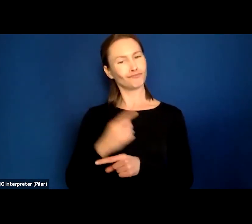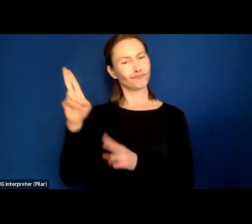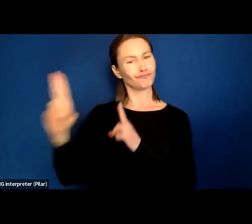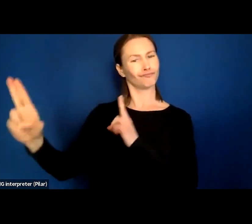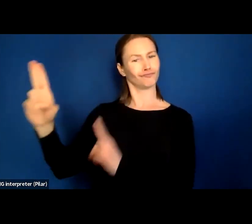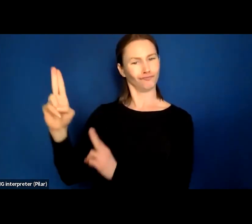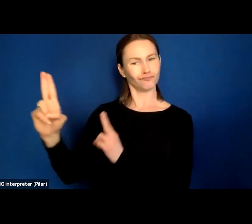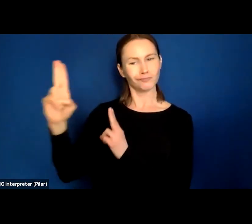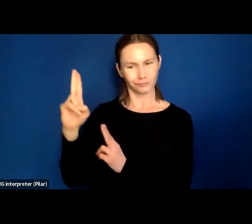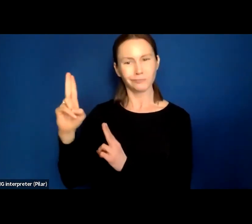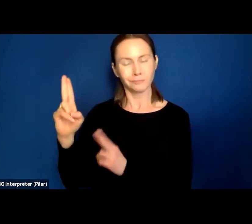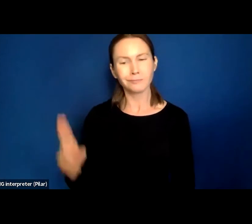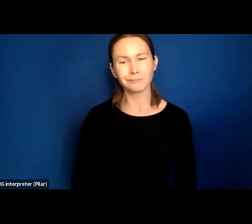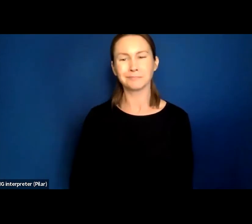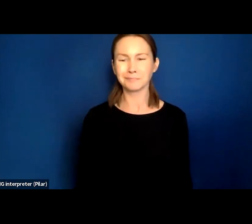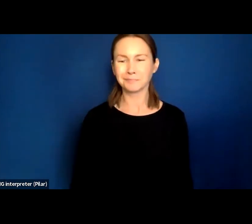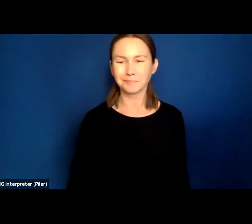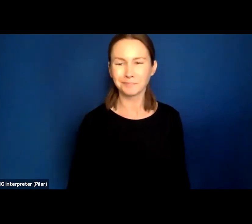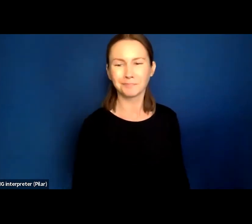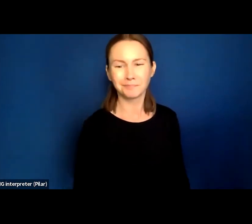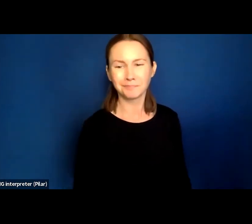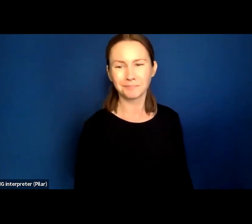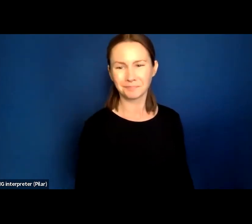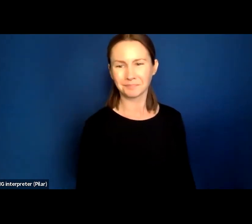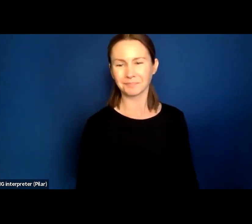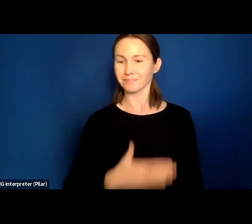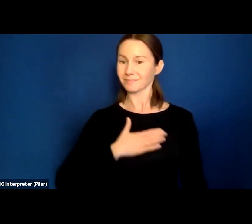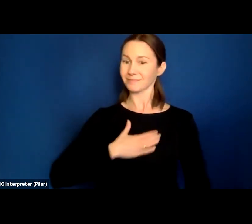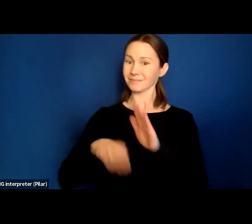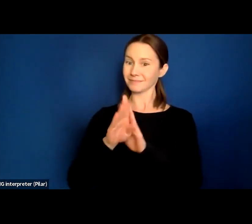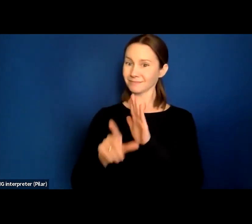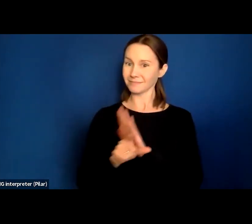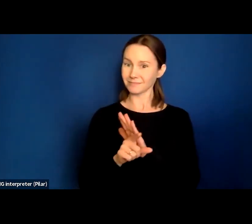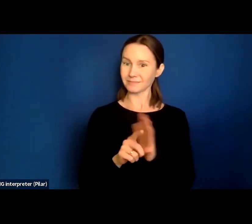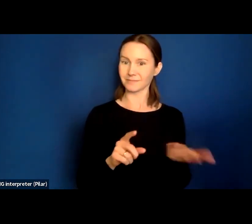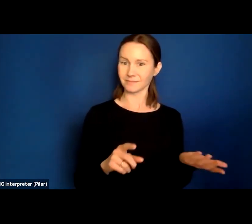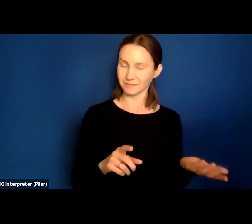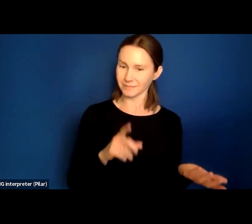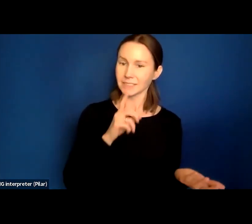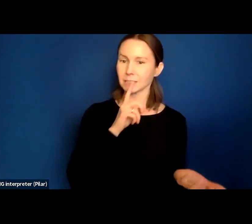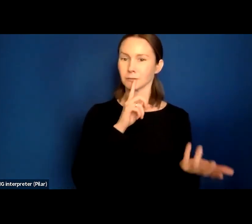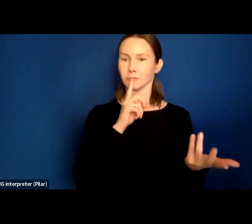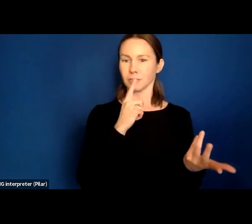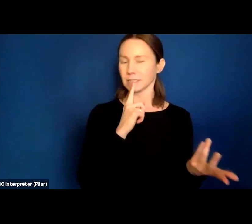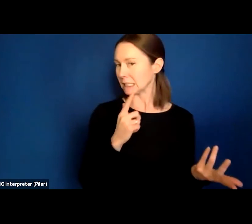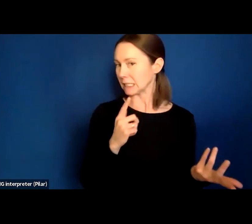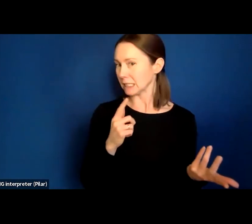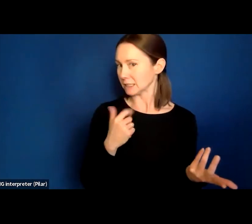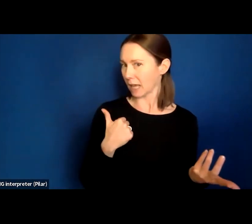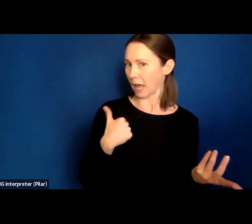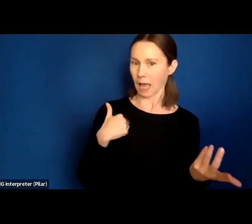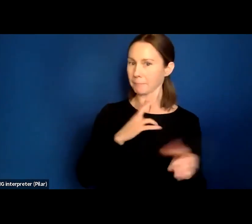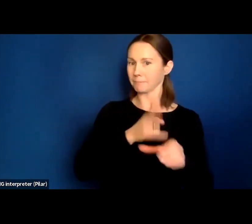occasion to wear this in. My background is blurred, and I'm zooming to you all from the